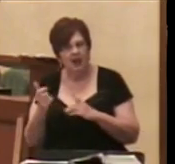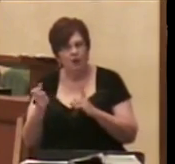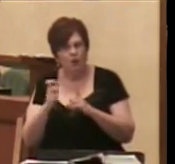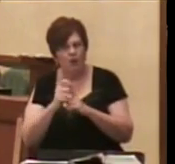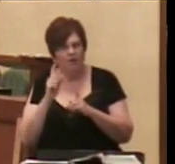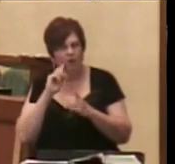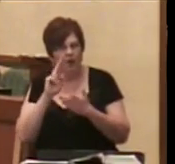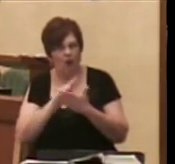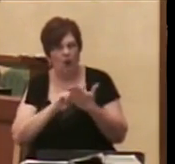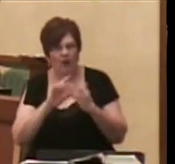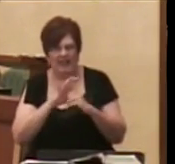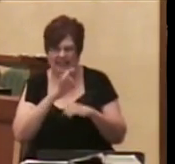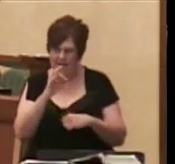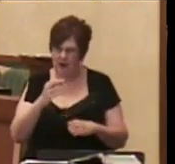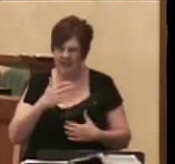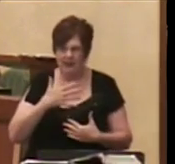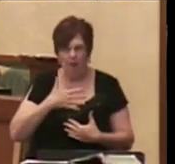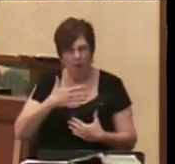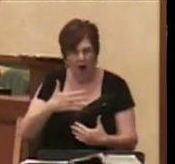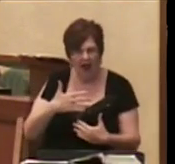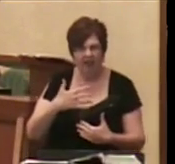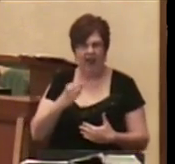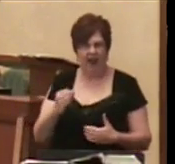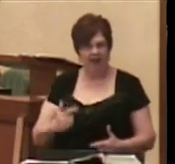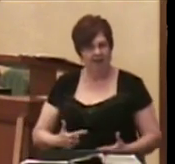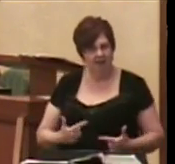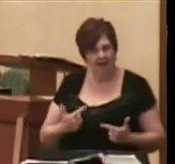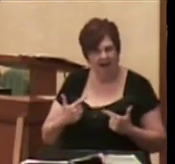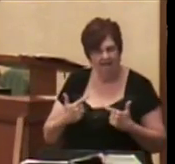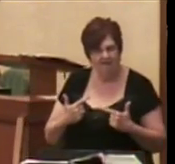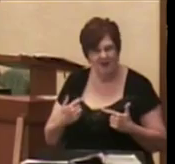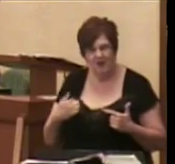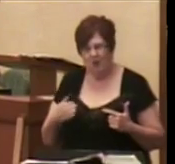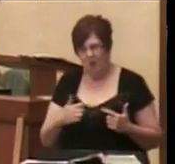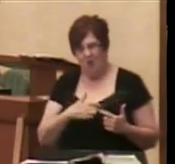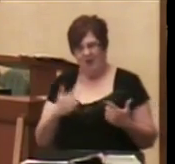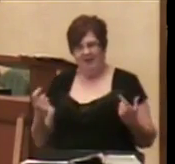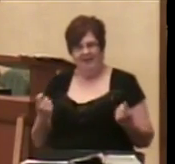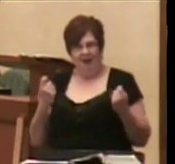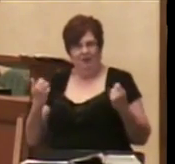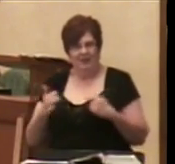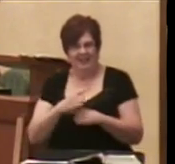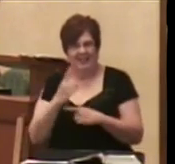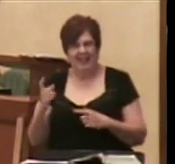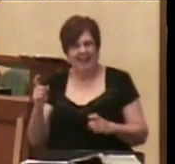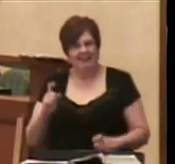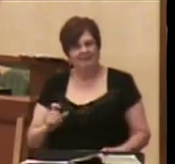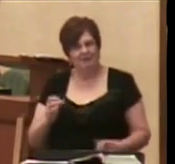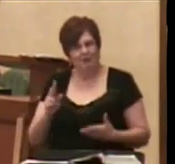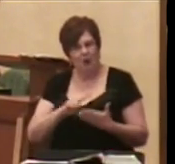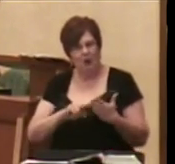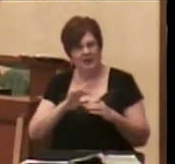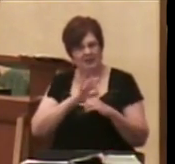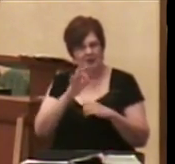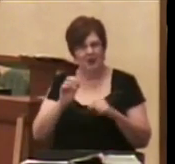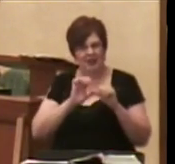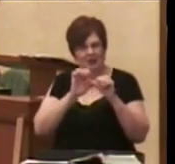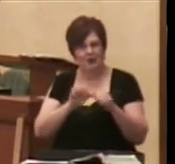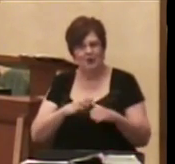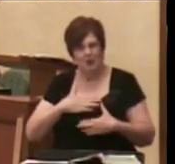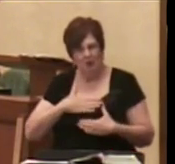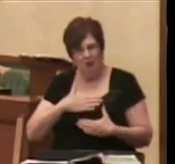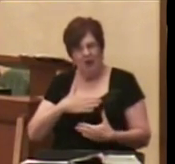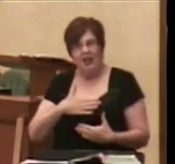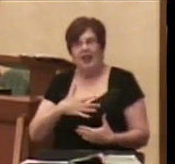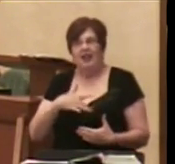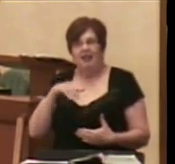the Holy Spirit is breath and life. And so we celebrate today that the gift of the Holy Spirit continues to